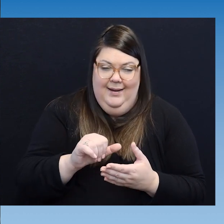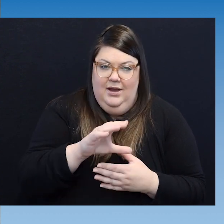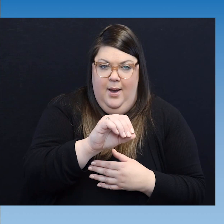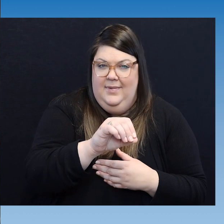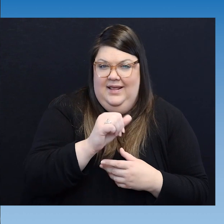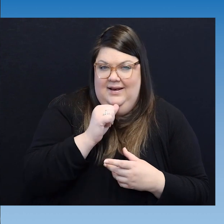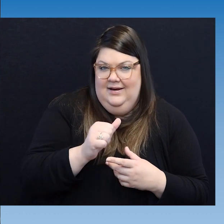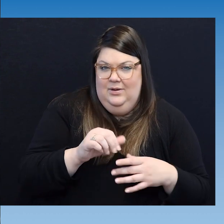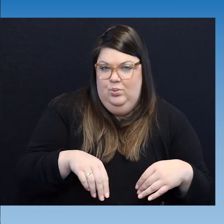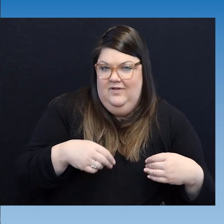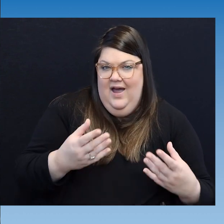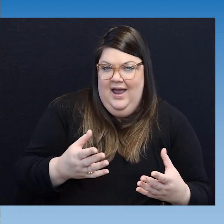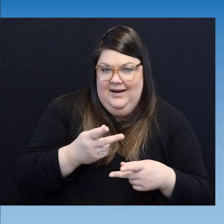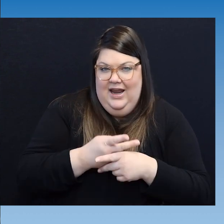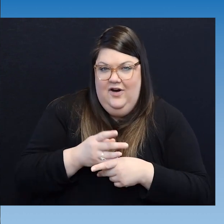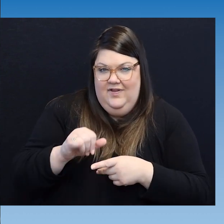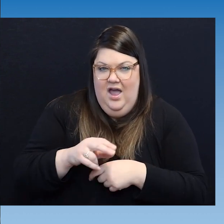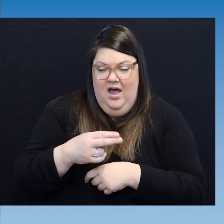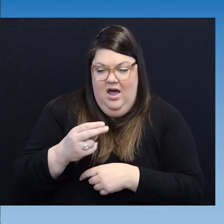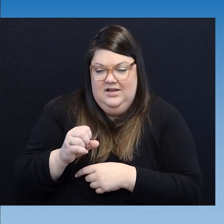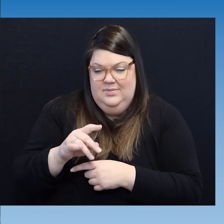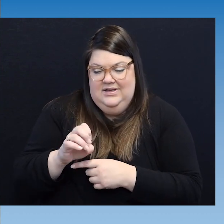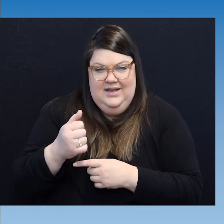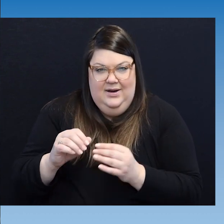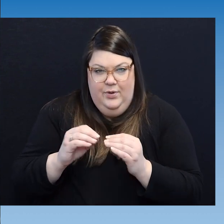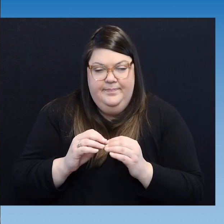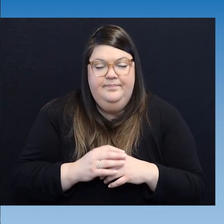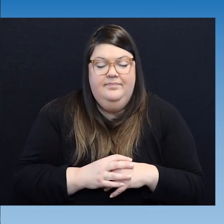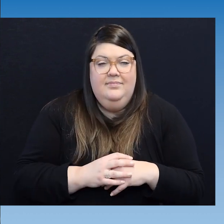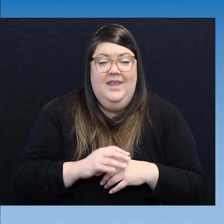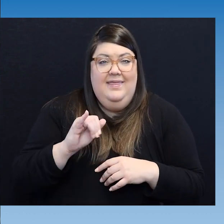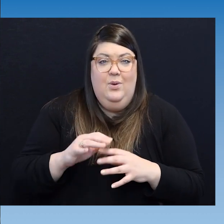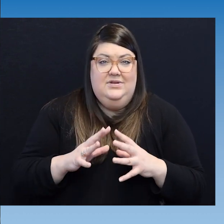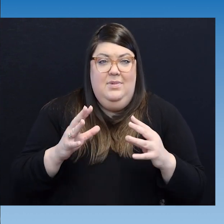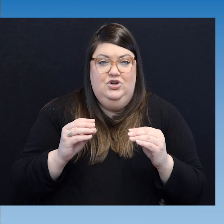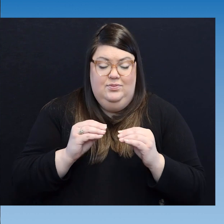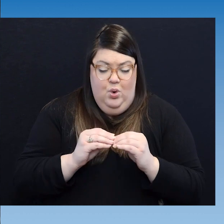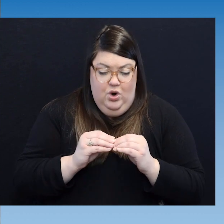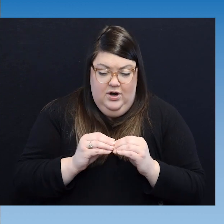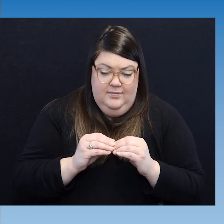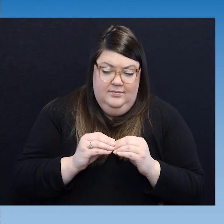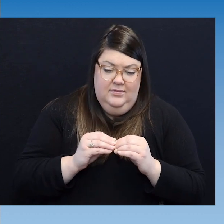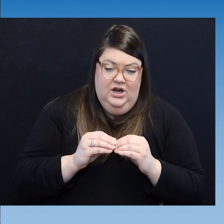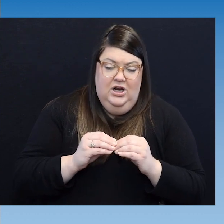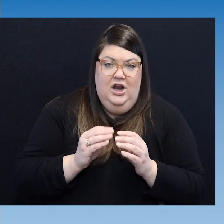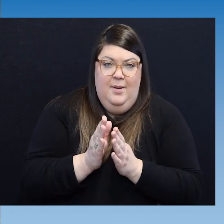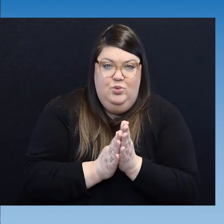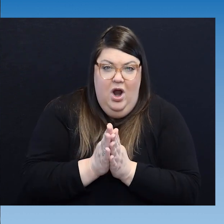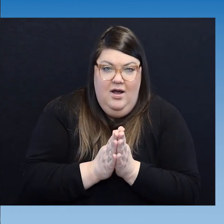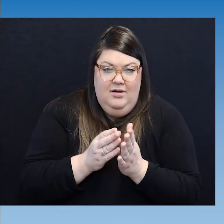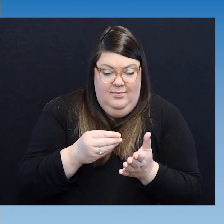no longer provided care for that hospice. And this was a much more